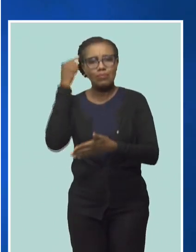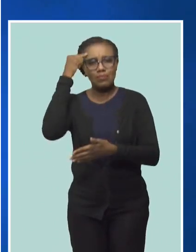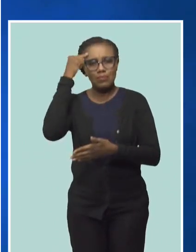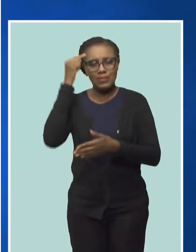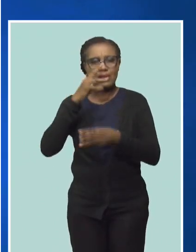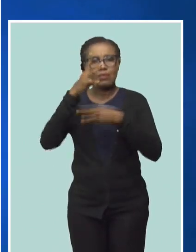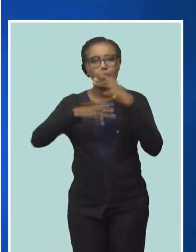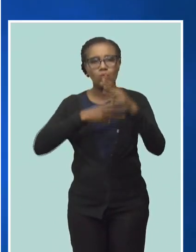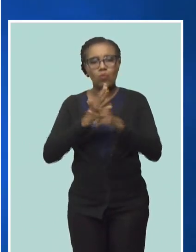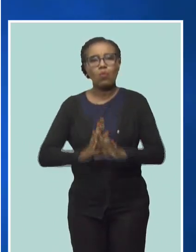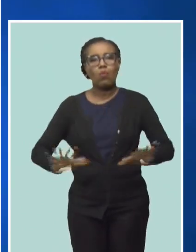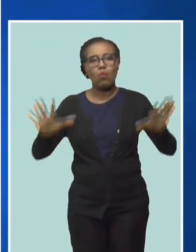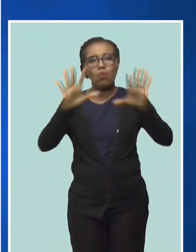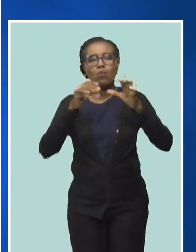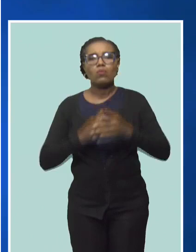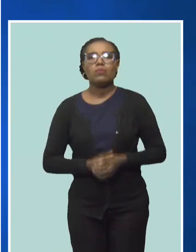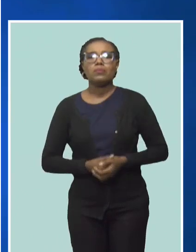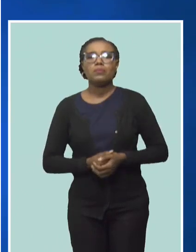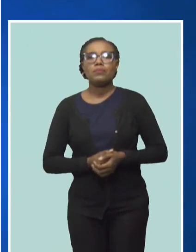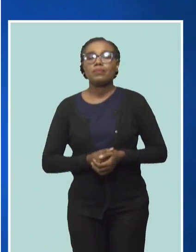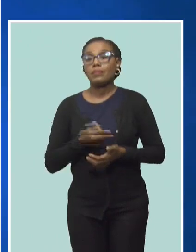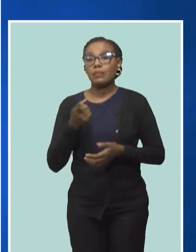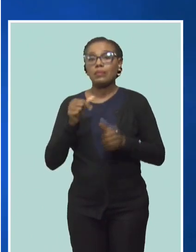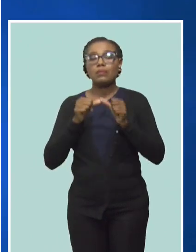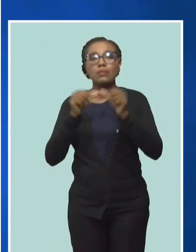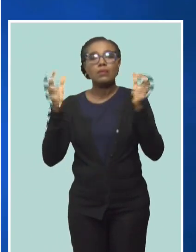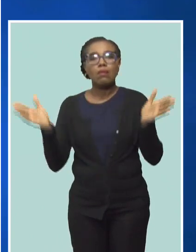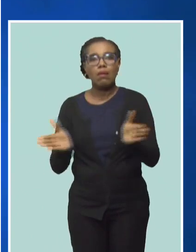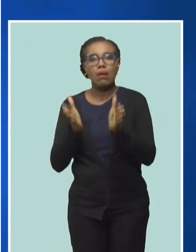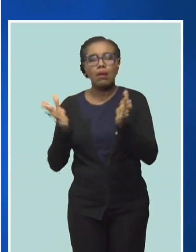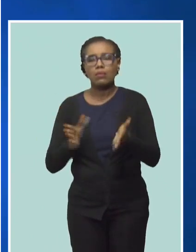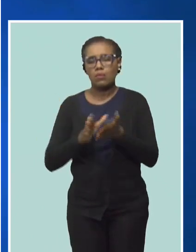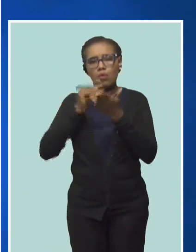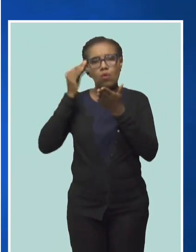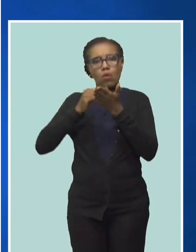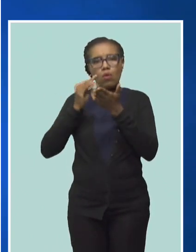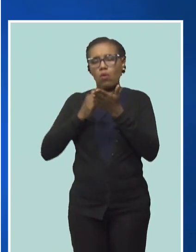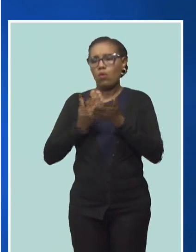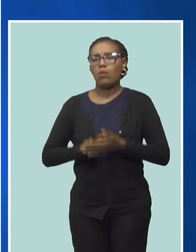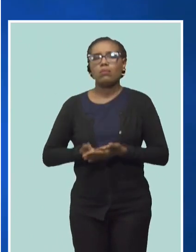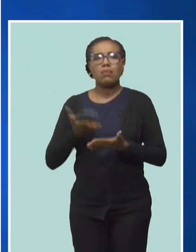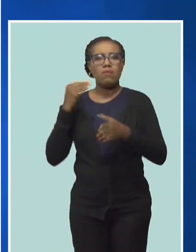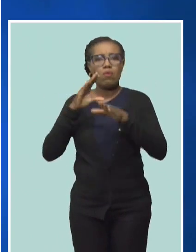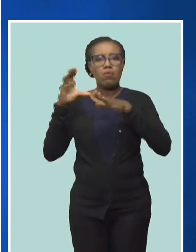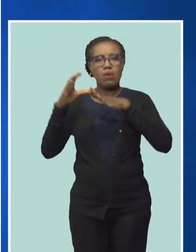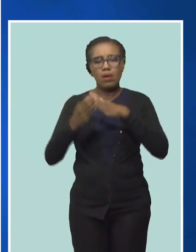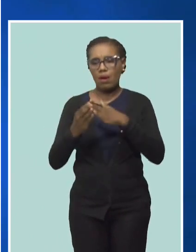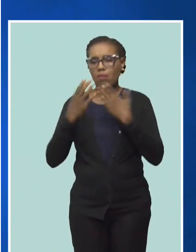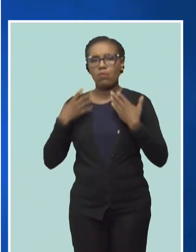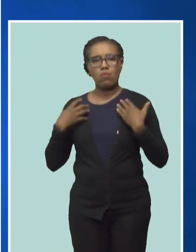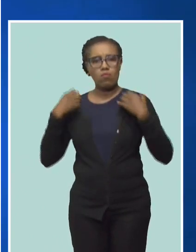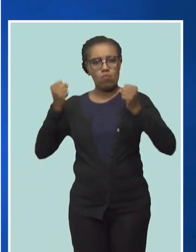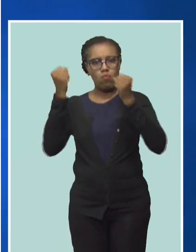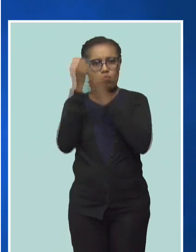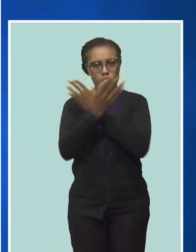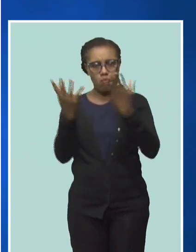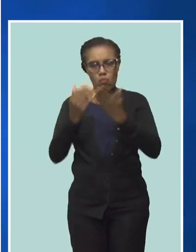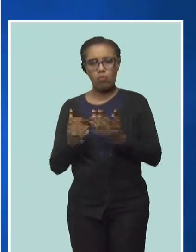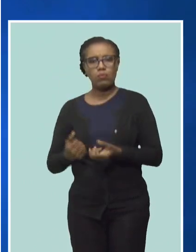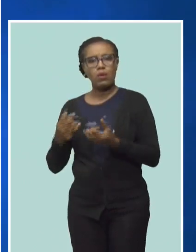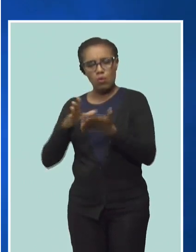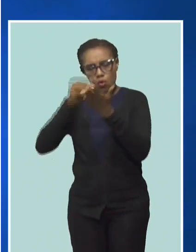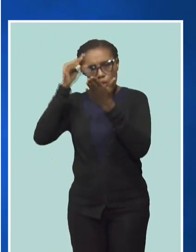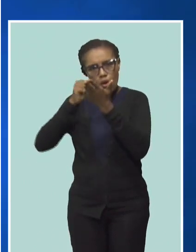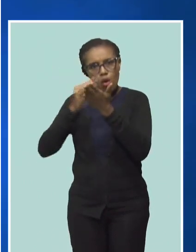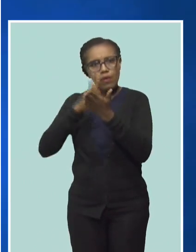in his address, urged the graduates to learn the stories of the Caribbean heroes to support them in the next phase of